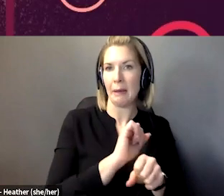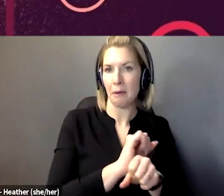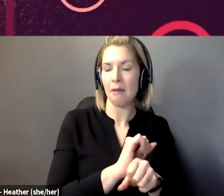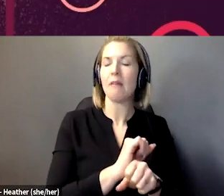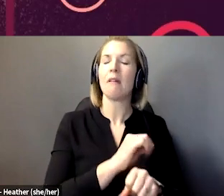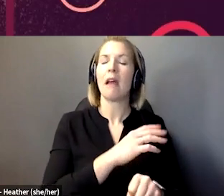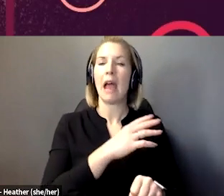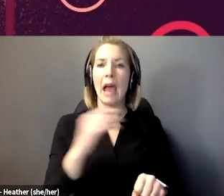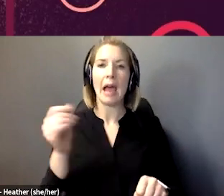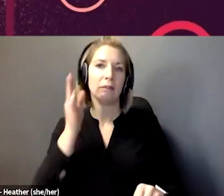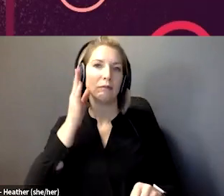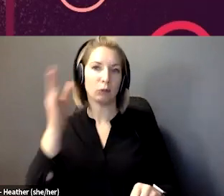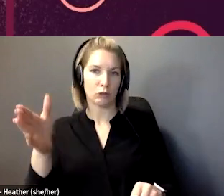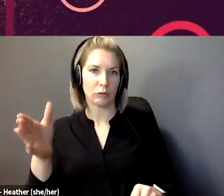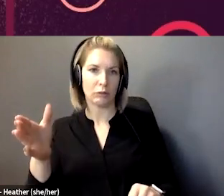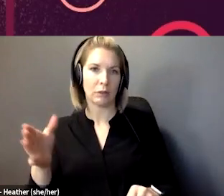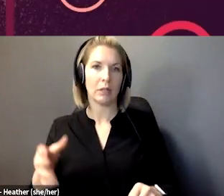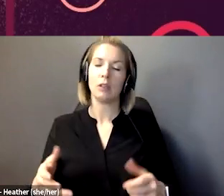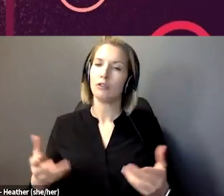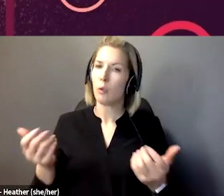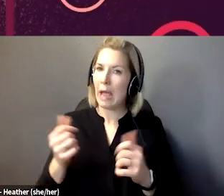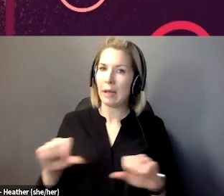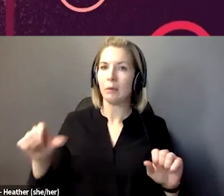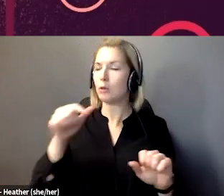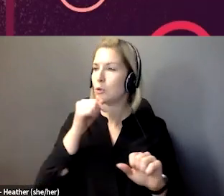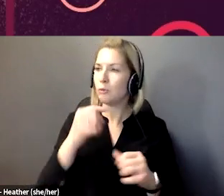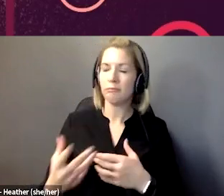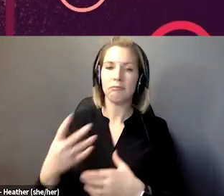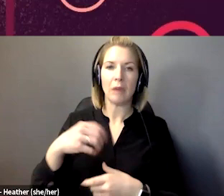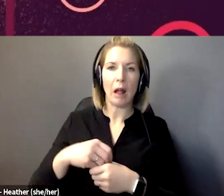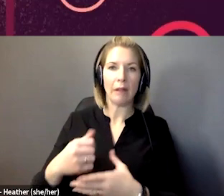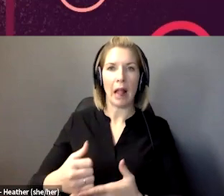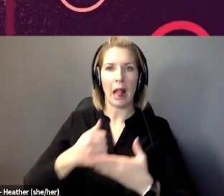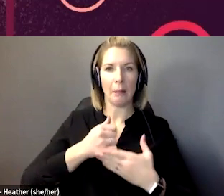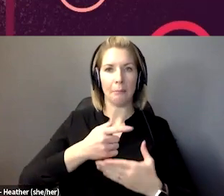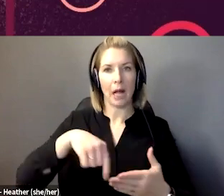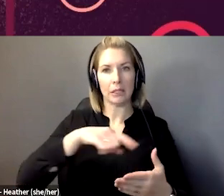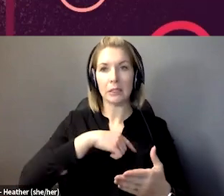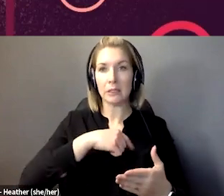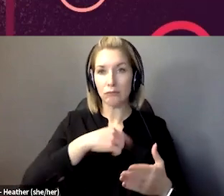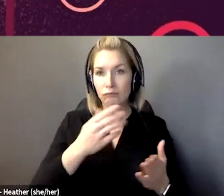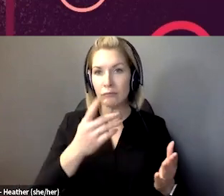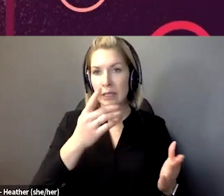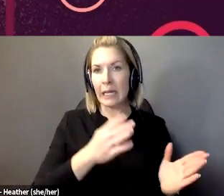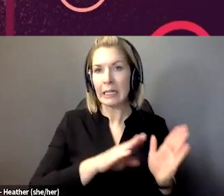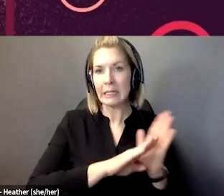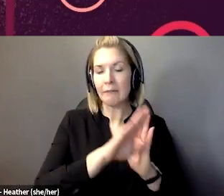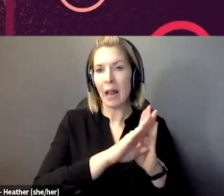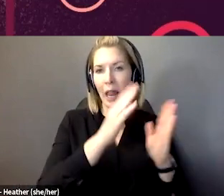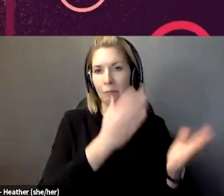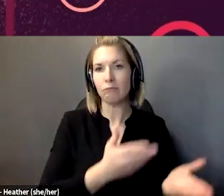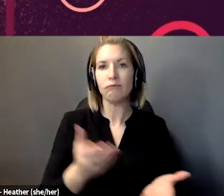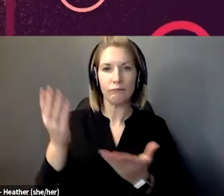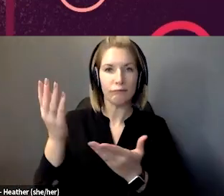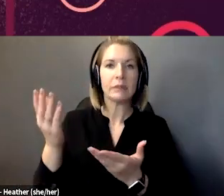recruit participants who might be willing to contribute to this consensus building process. And in the next slide, I'm going to flash the QR code one last